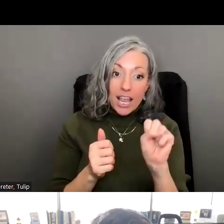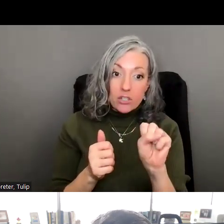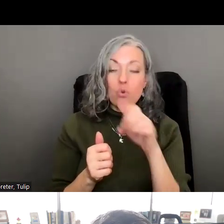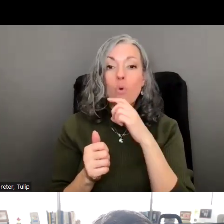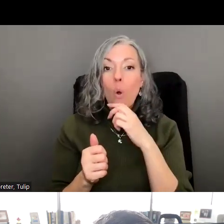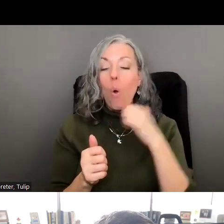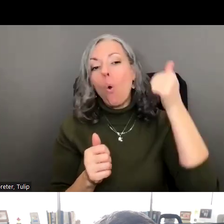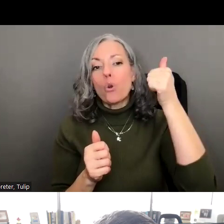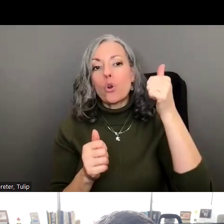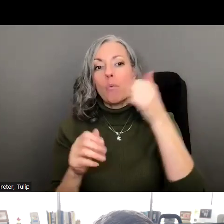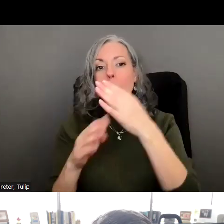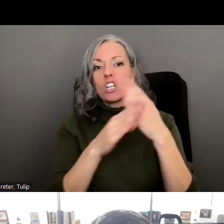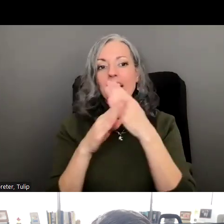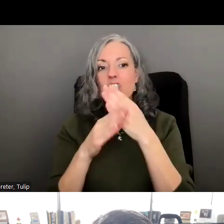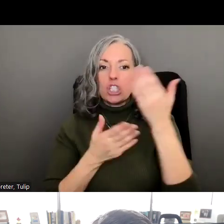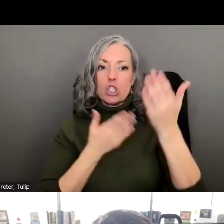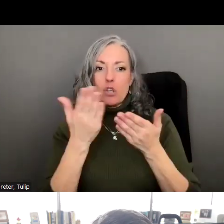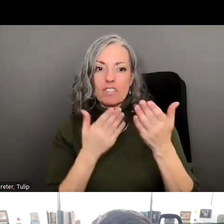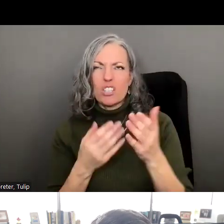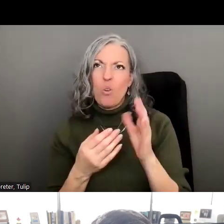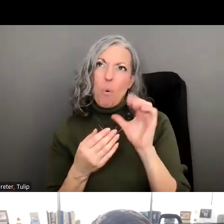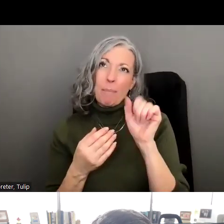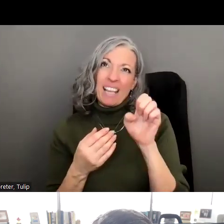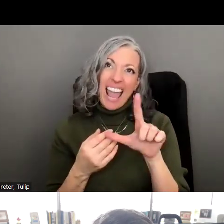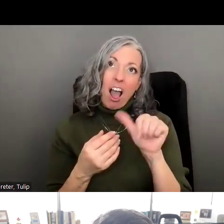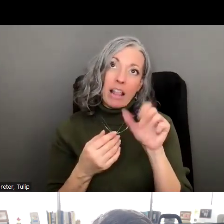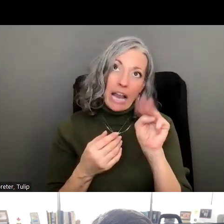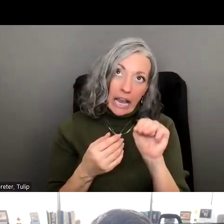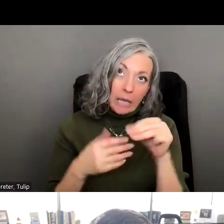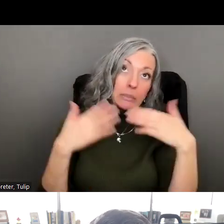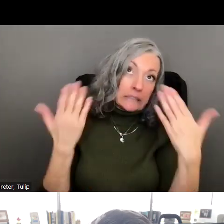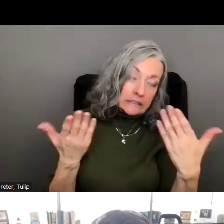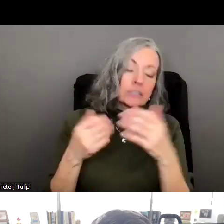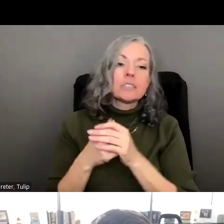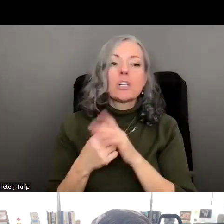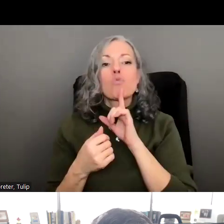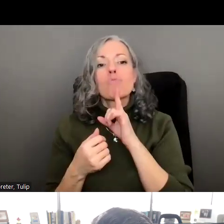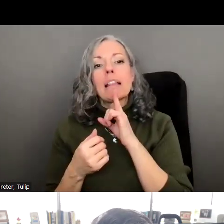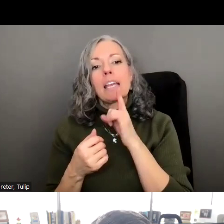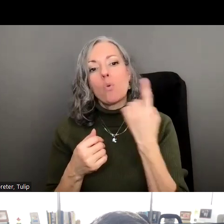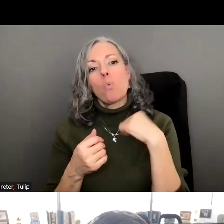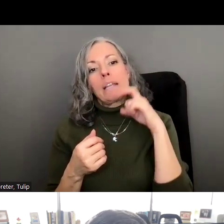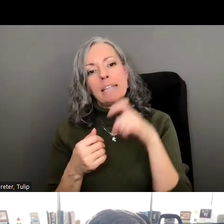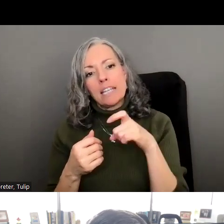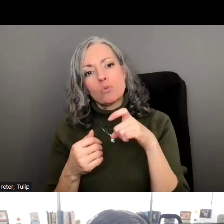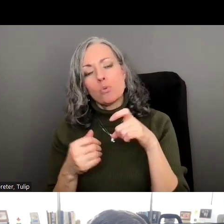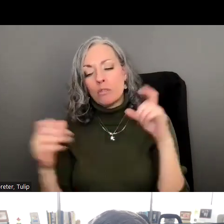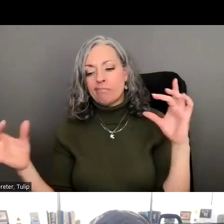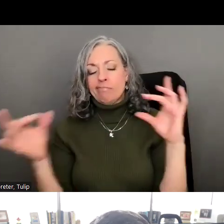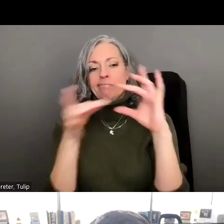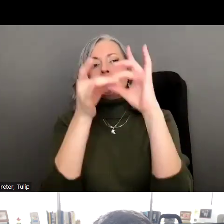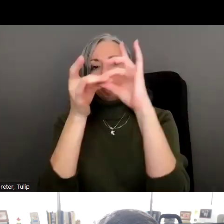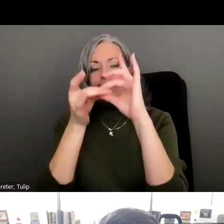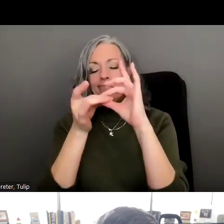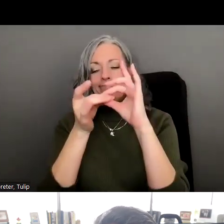or whether that's around our work around CalAIM or behavioral health modernizations, it's really incumbent on us to streamline the wide